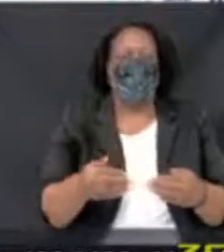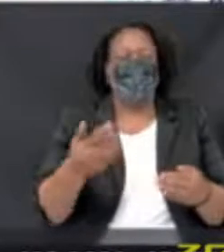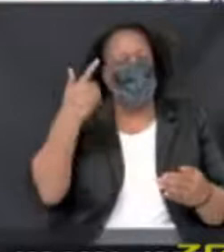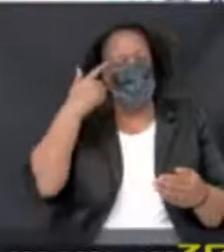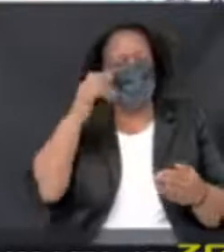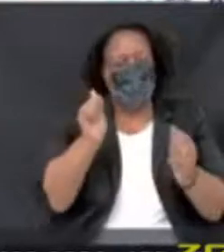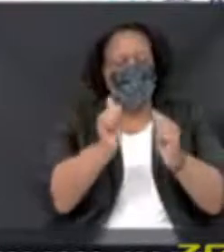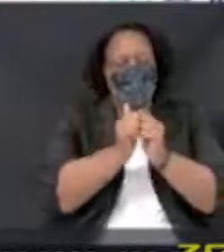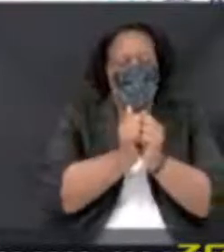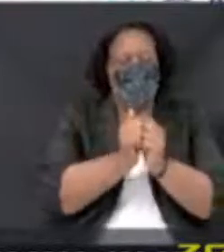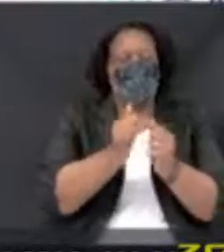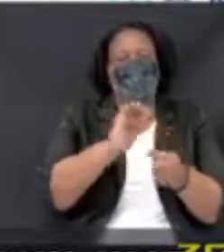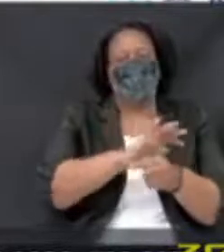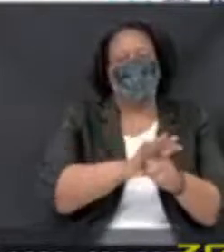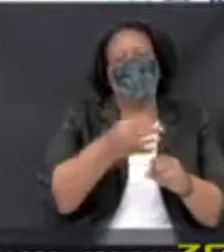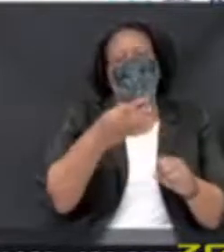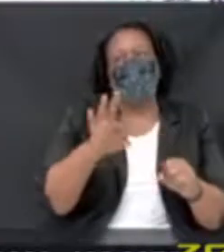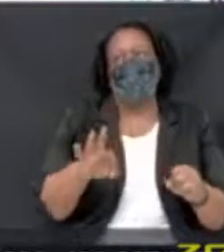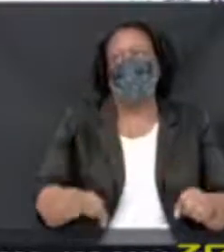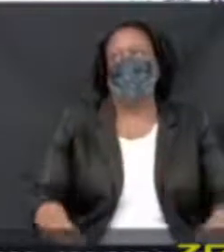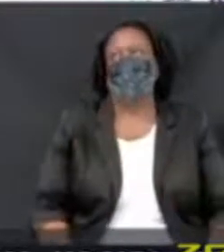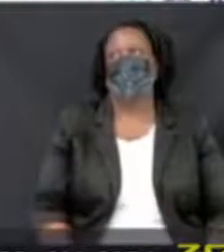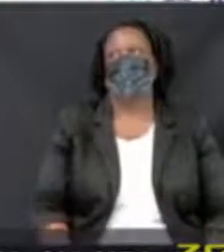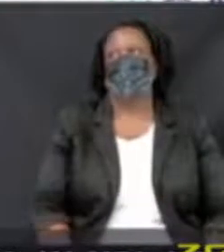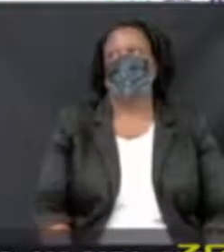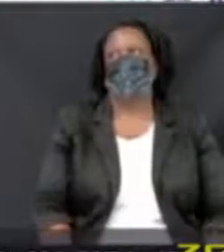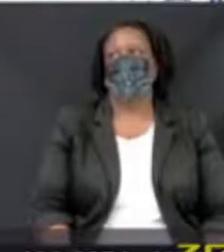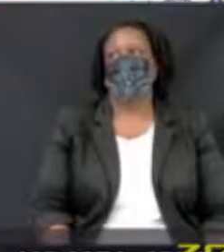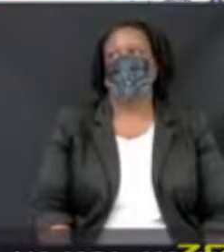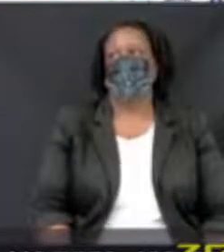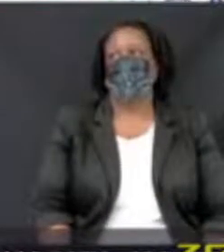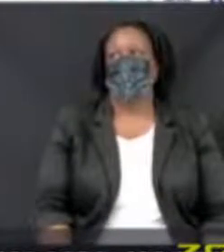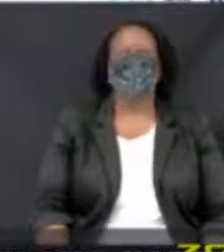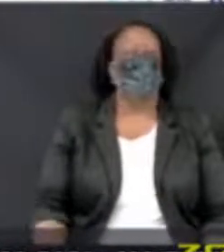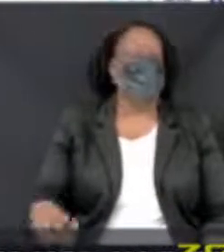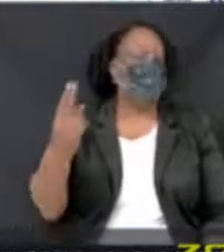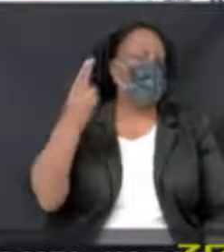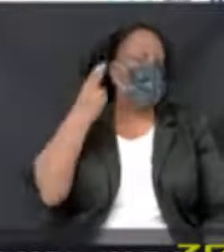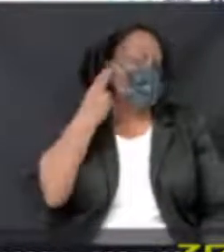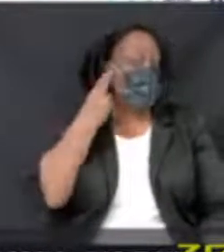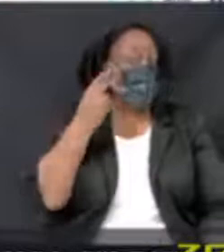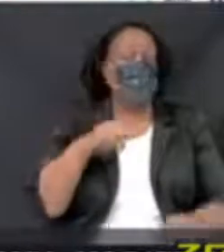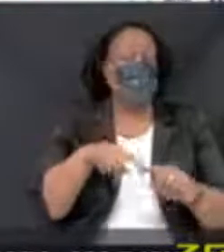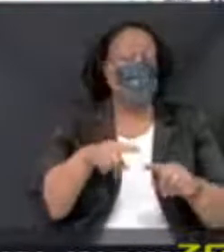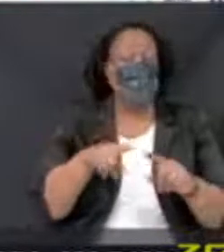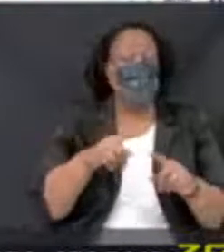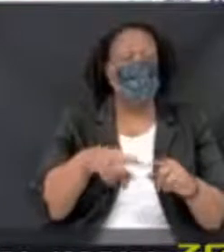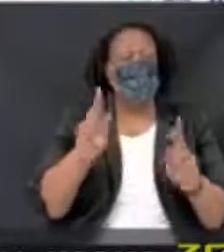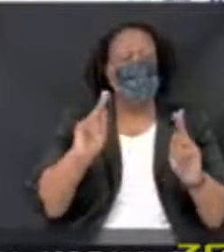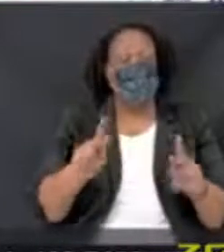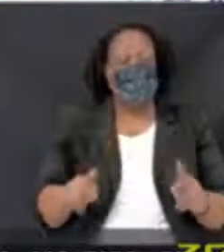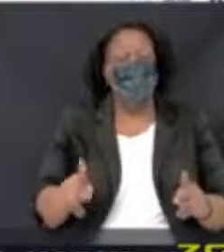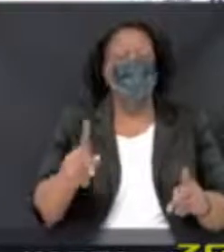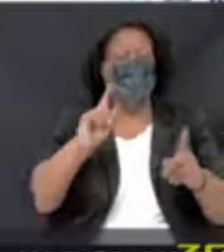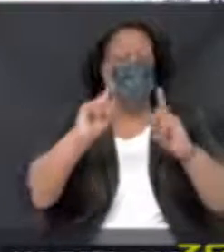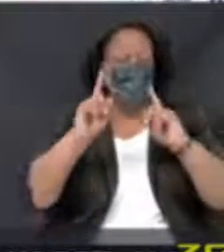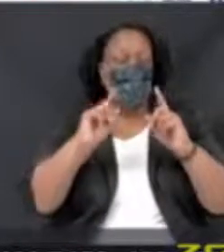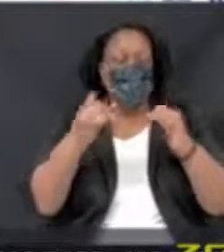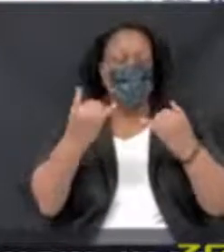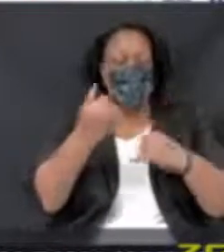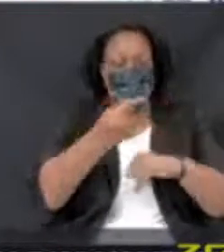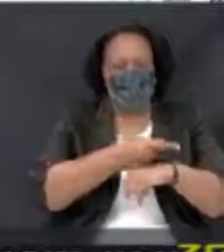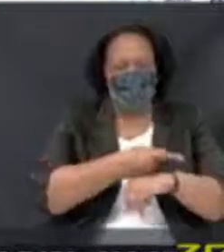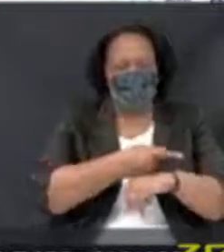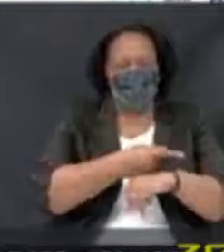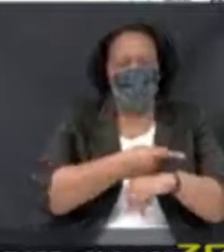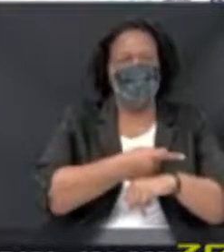COVID-19. You would have listened to the presentations made by Dr. Wilkinson, Dr. Laws, as well as